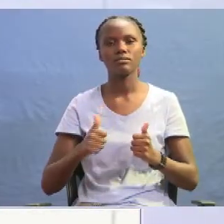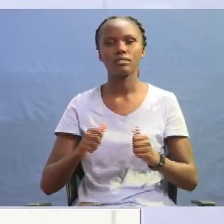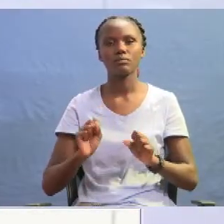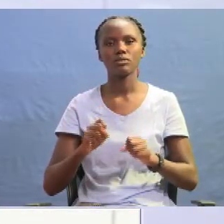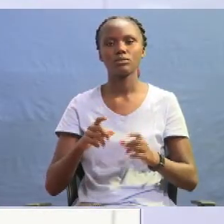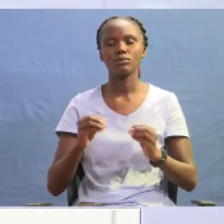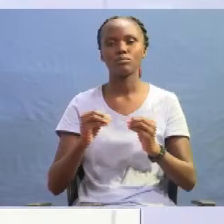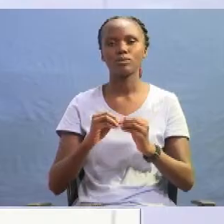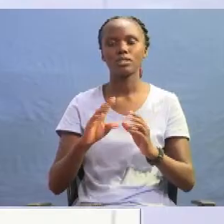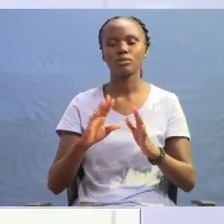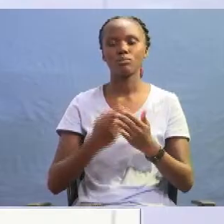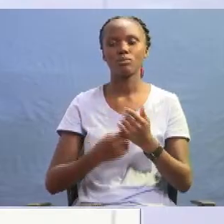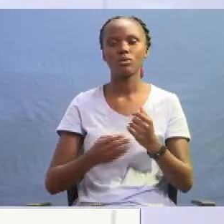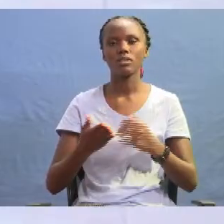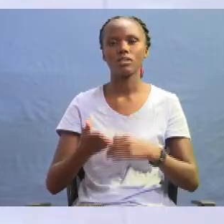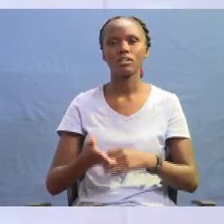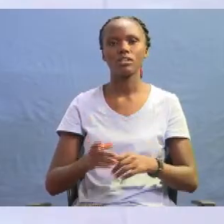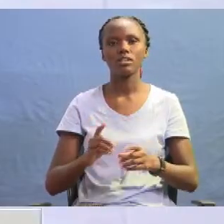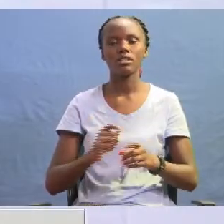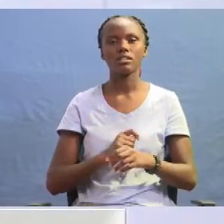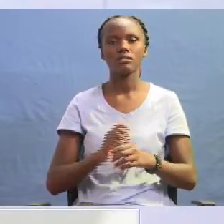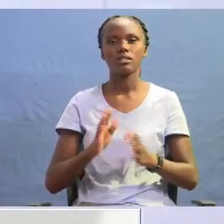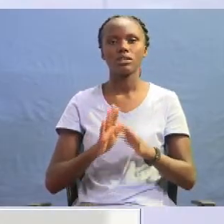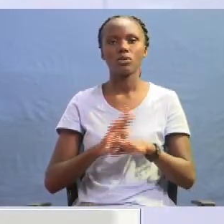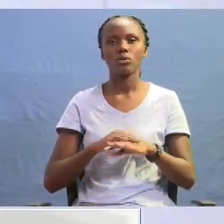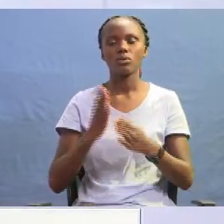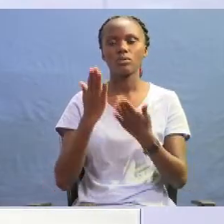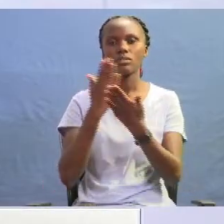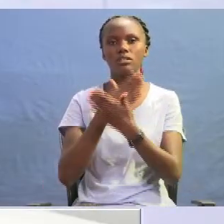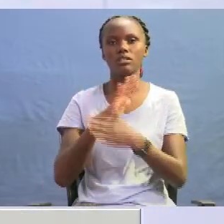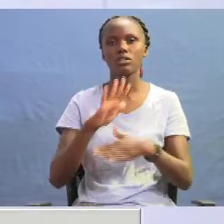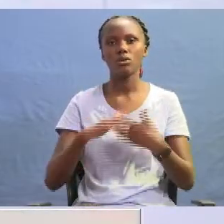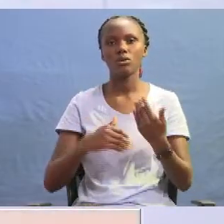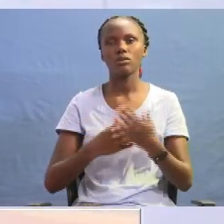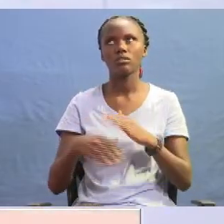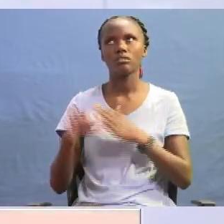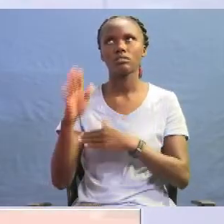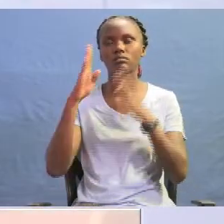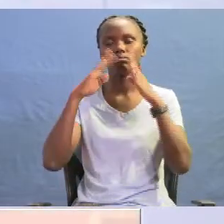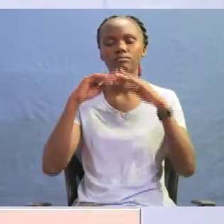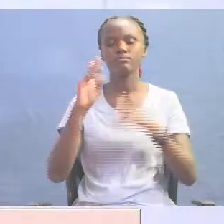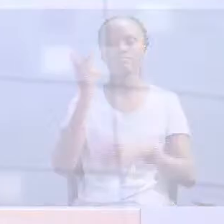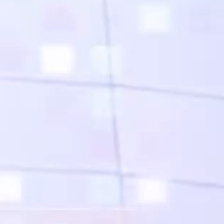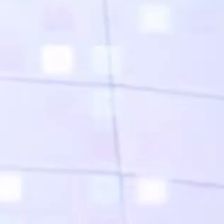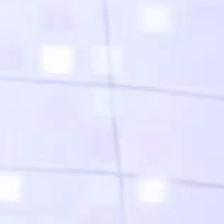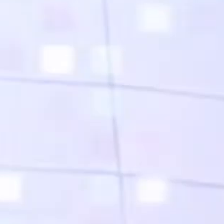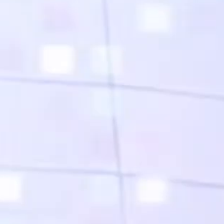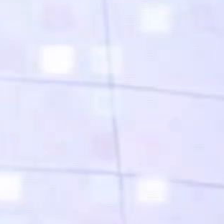you and I meet yet again. Until then, do have a lovely night and God bless Kenya.